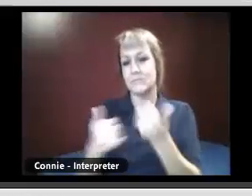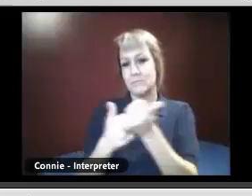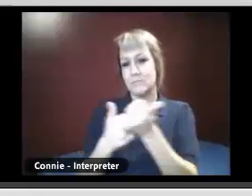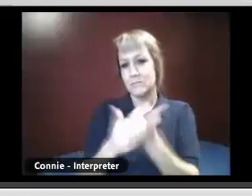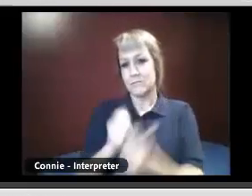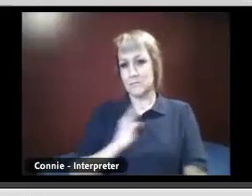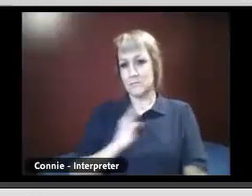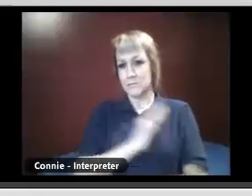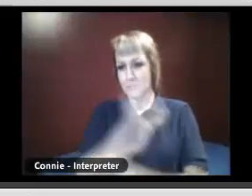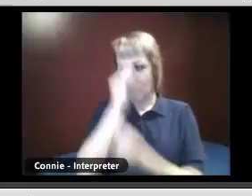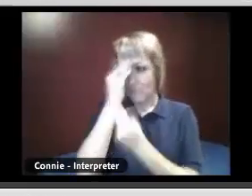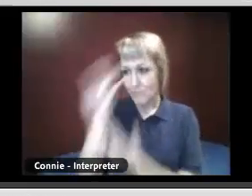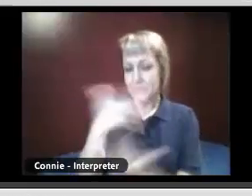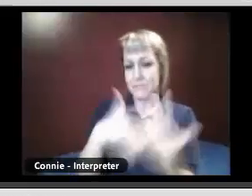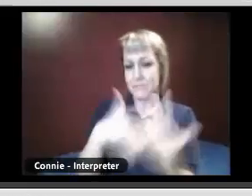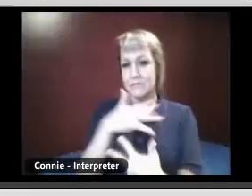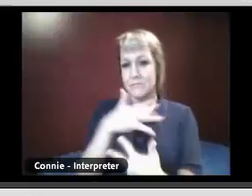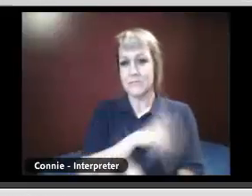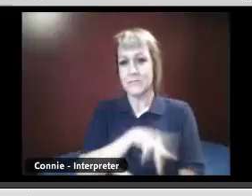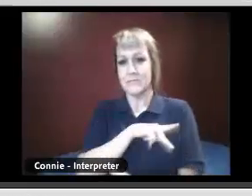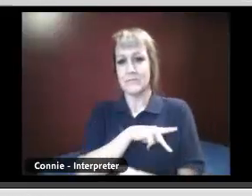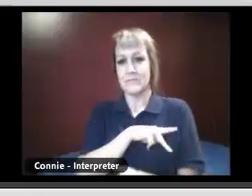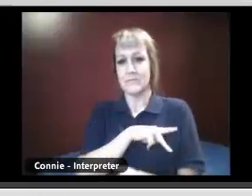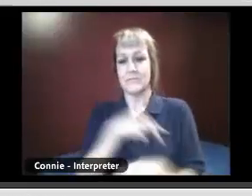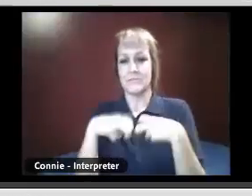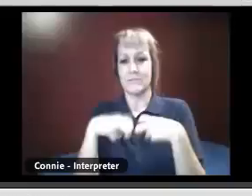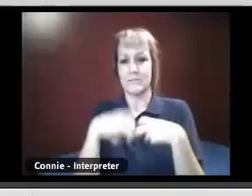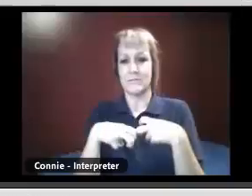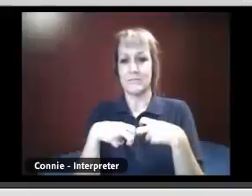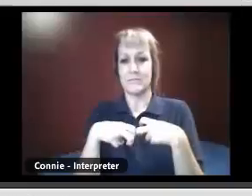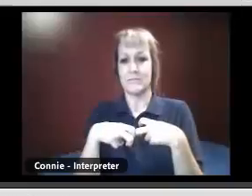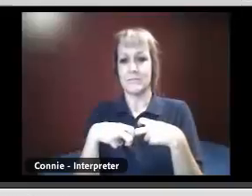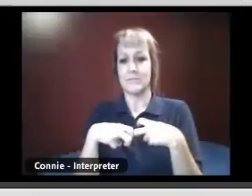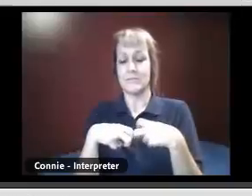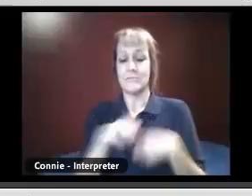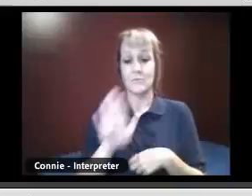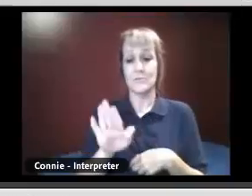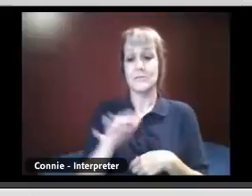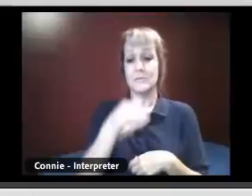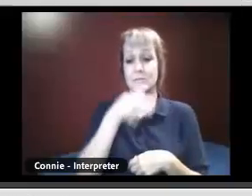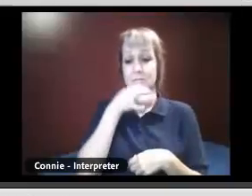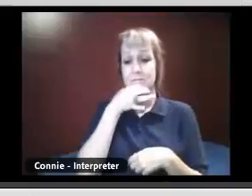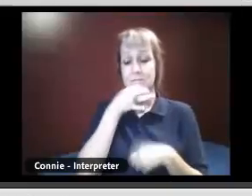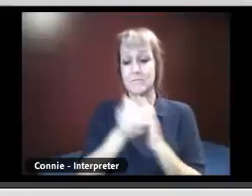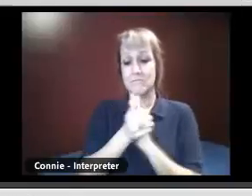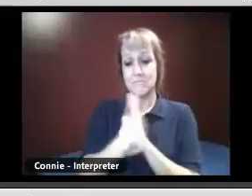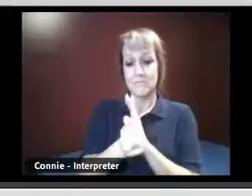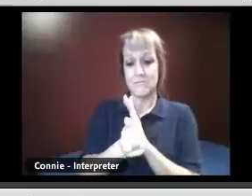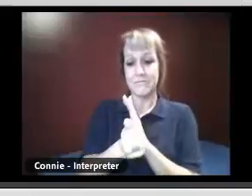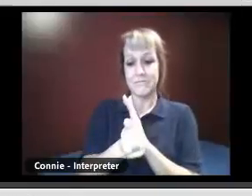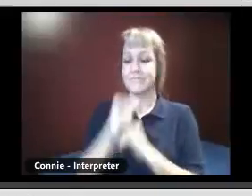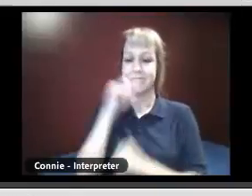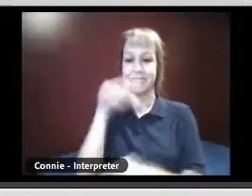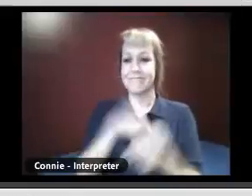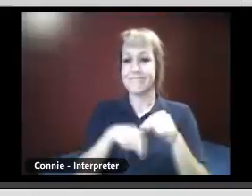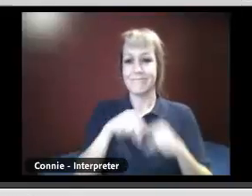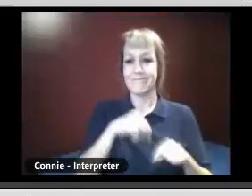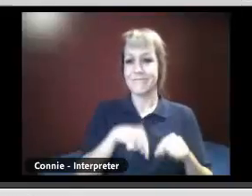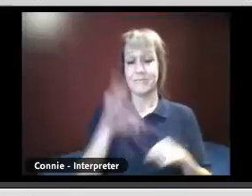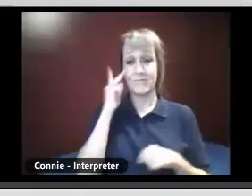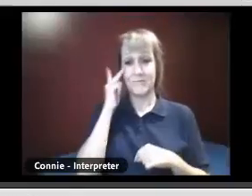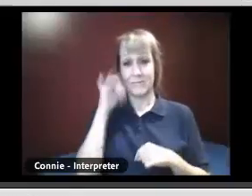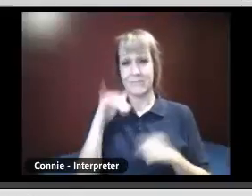addressing interpersonal issues than you ever will going back to your area of expertise. So you could see how that programming